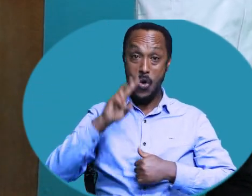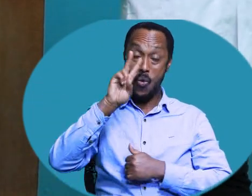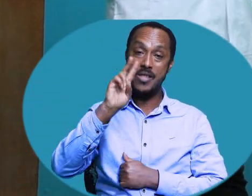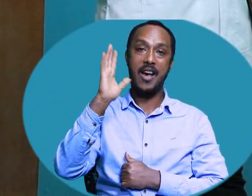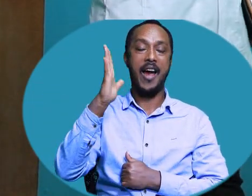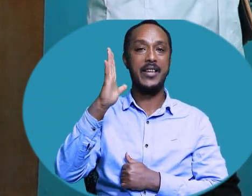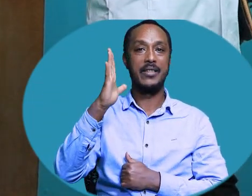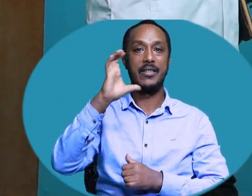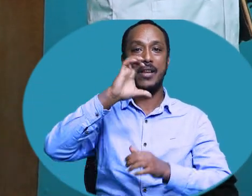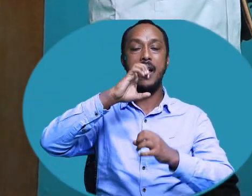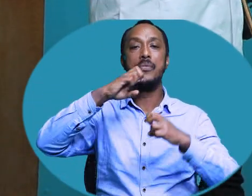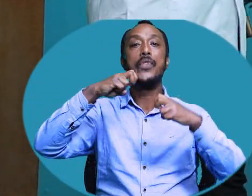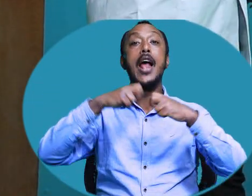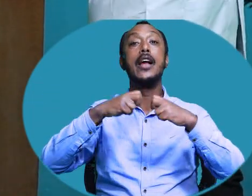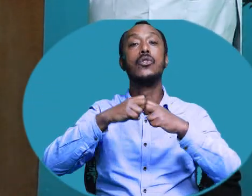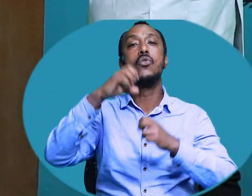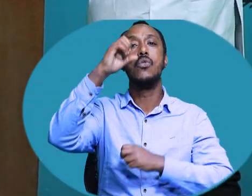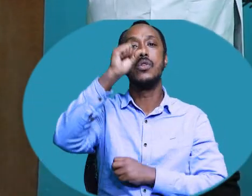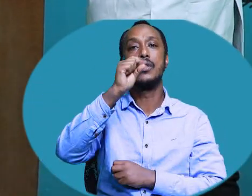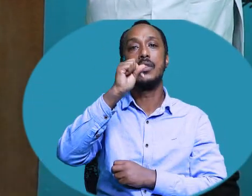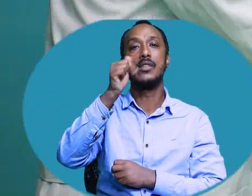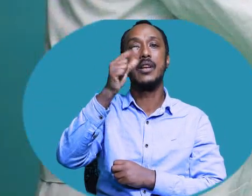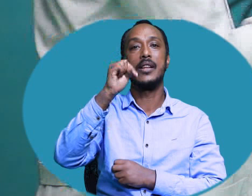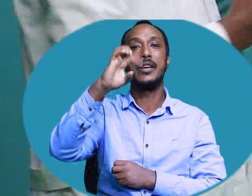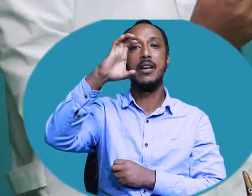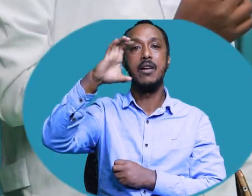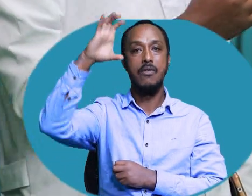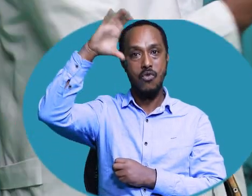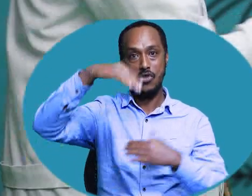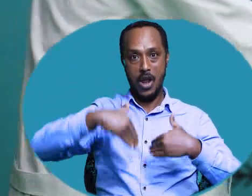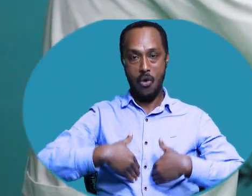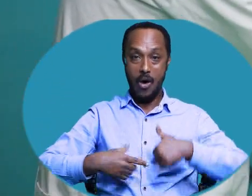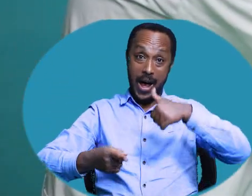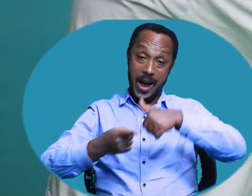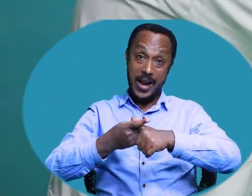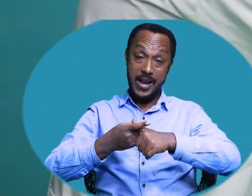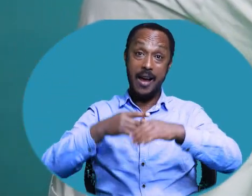electrostatic forces. One is